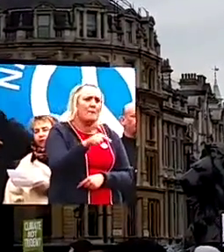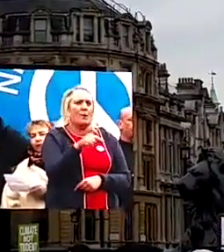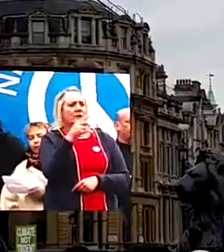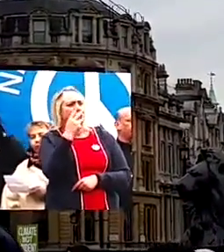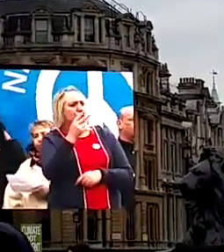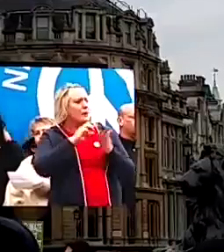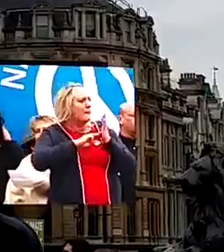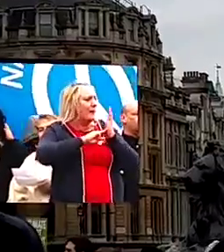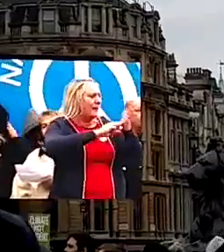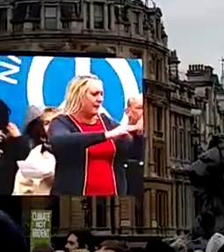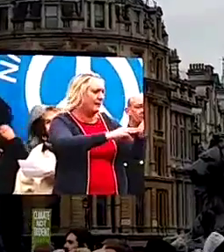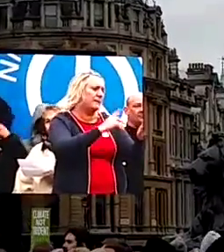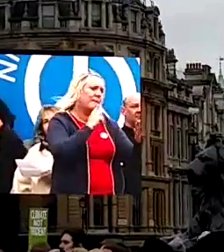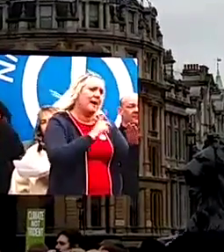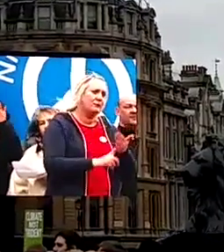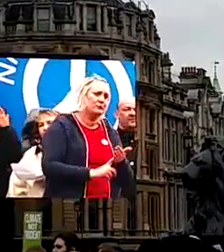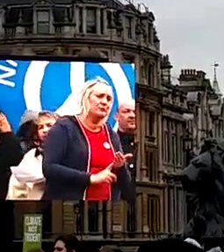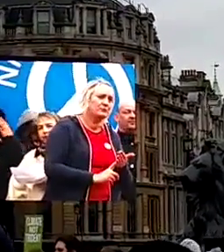living alone.